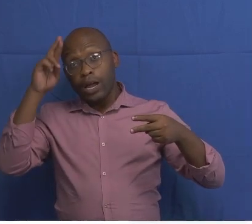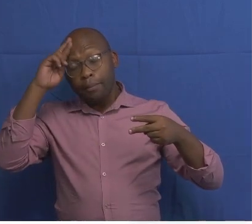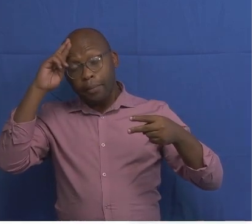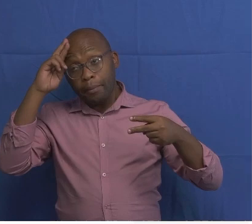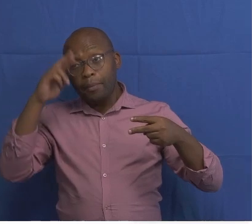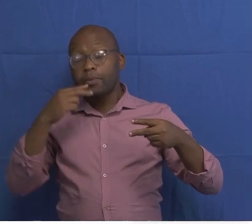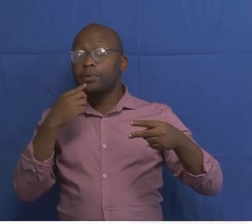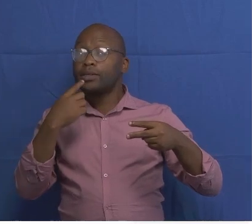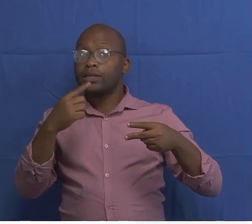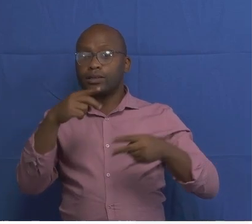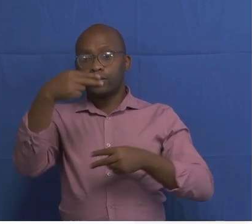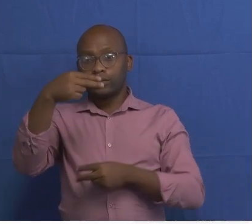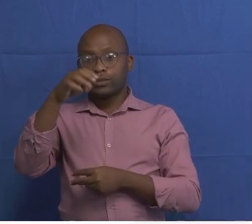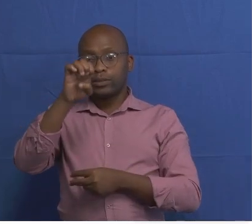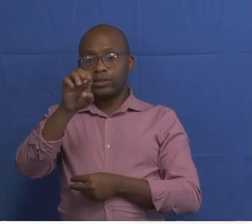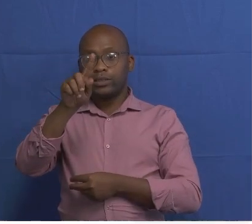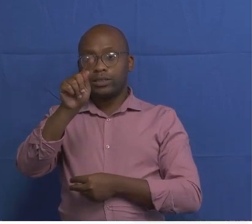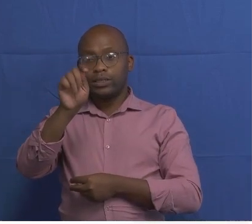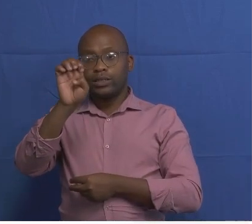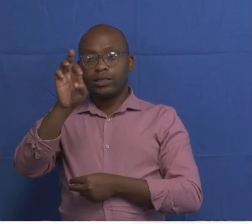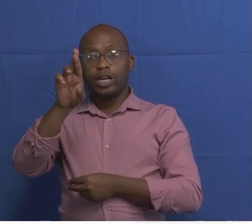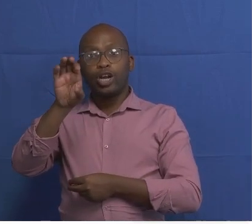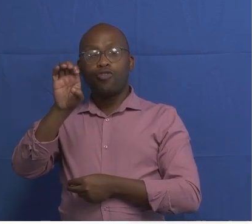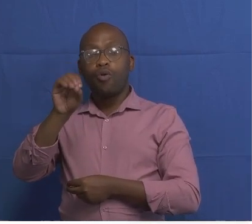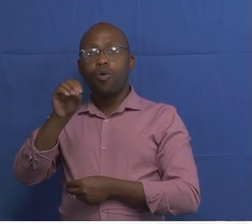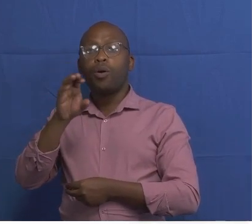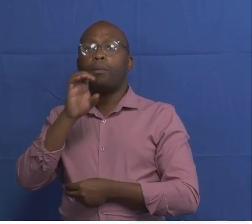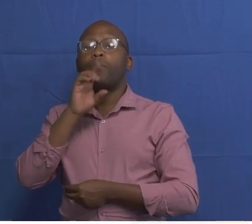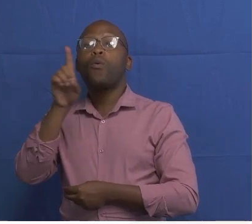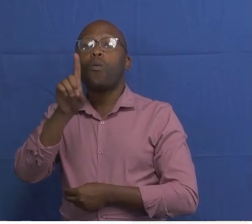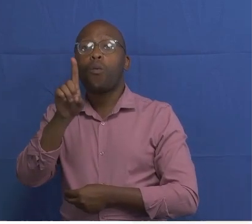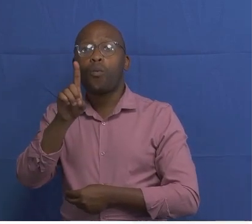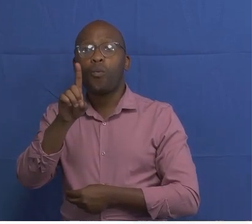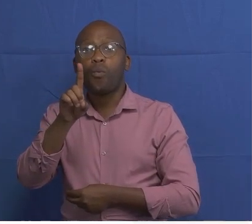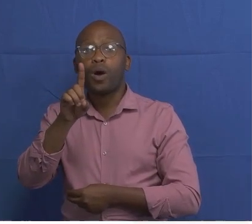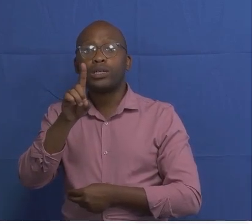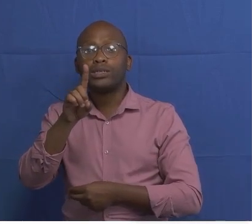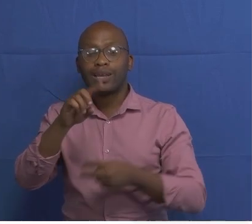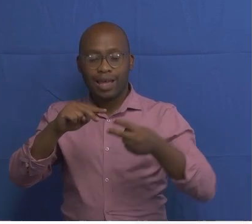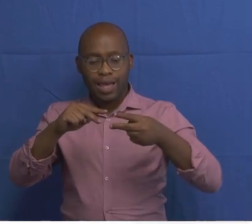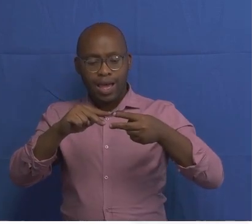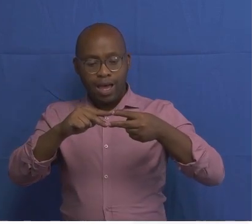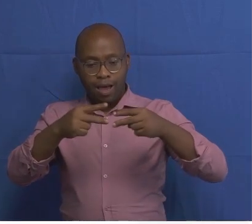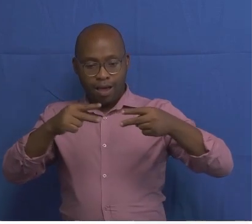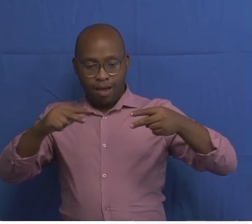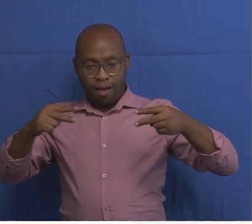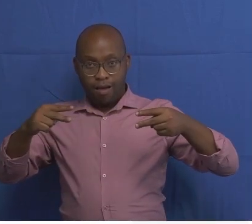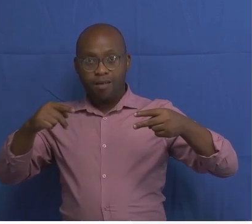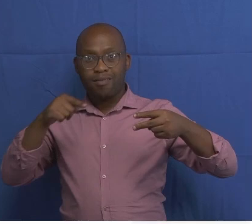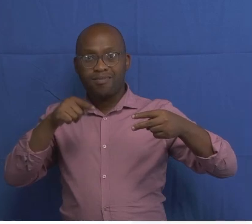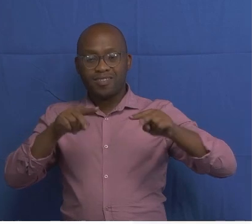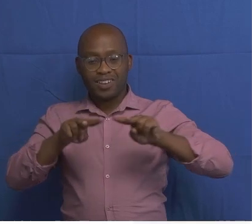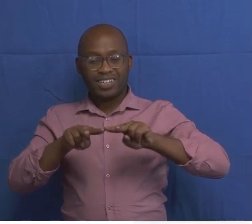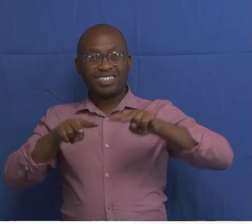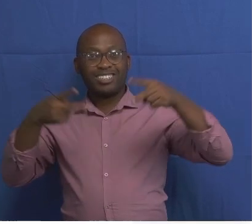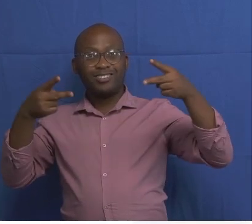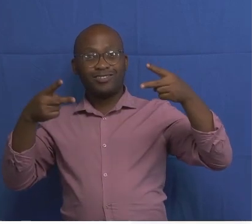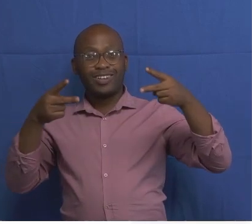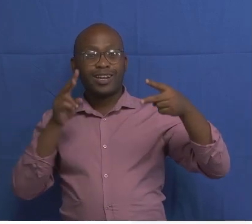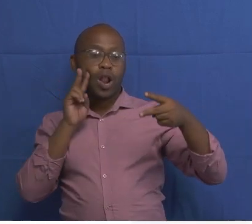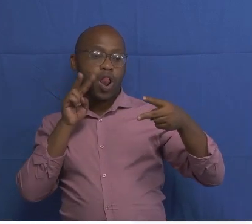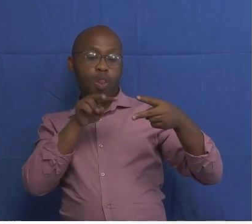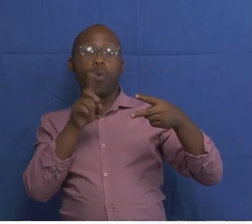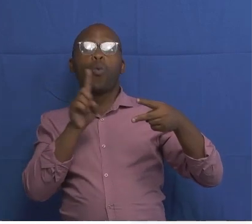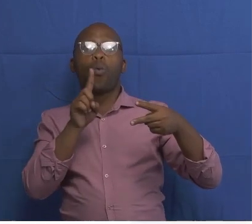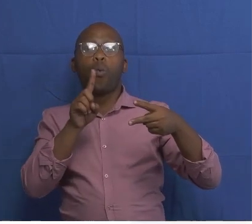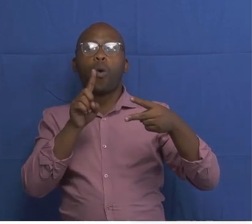it means that now we are looking for 2 alleles that are different. How are they different? One will be an uppercase letter,